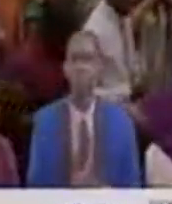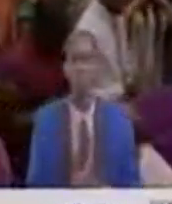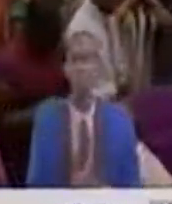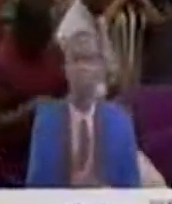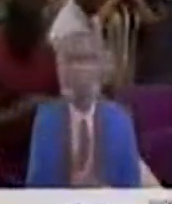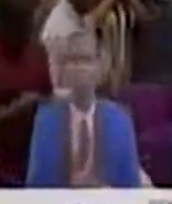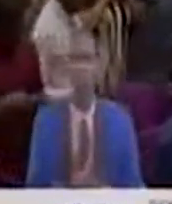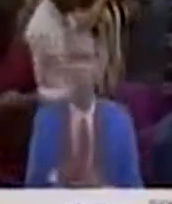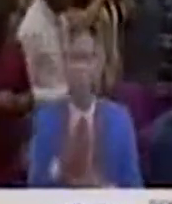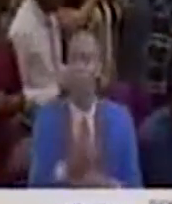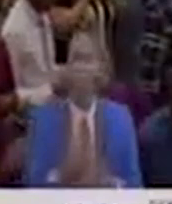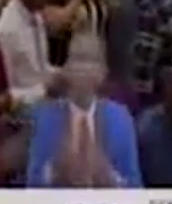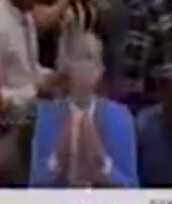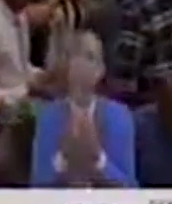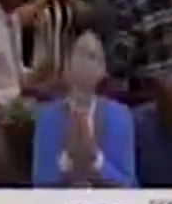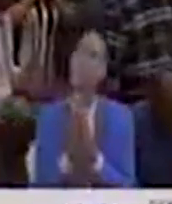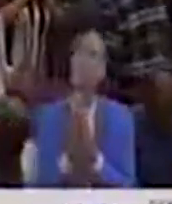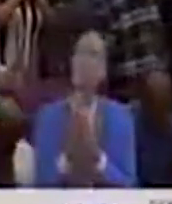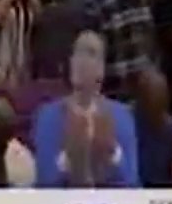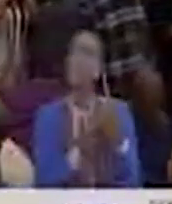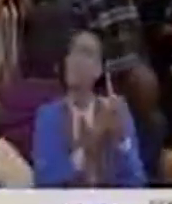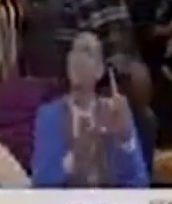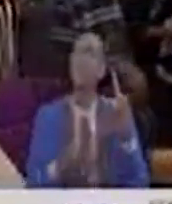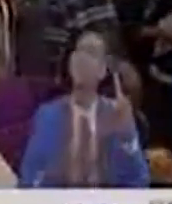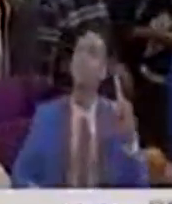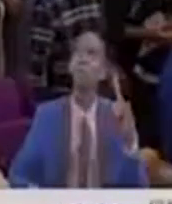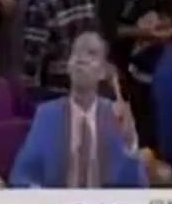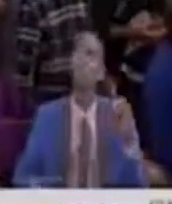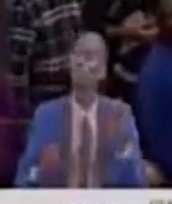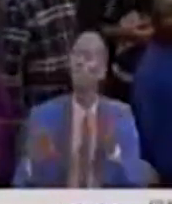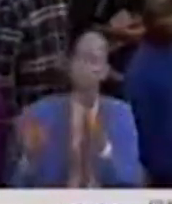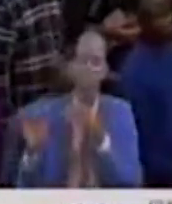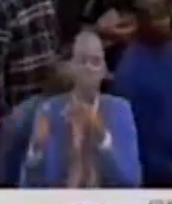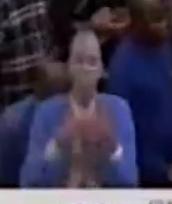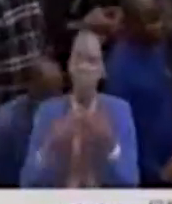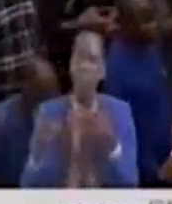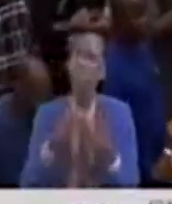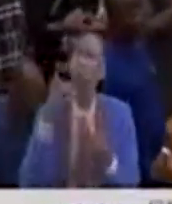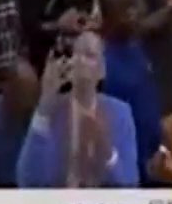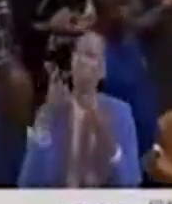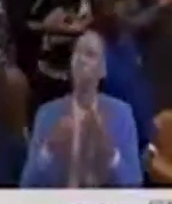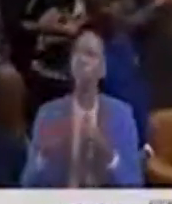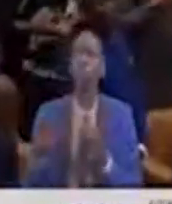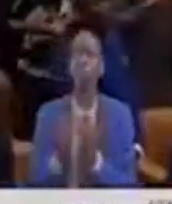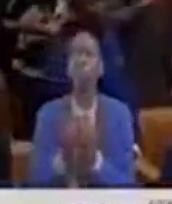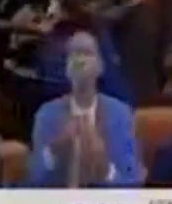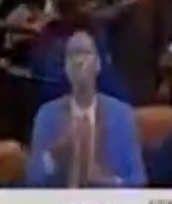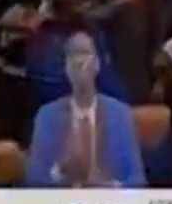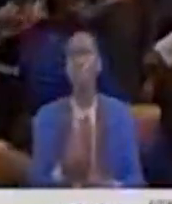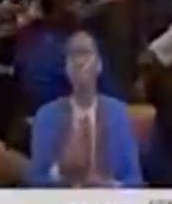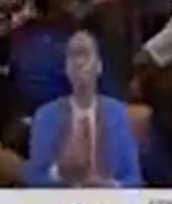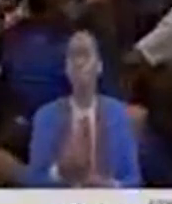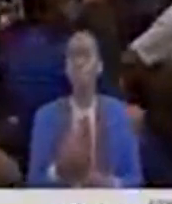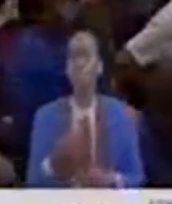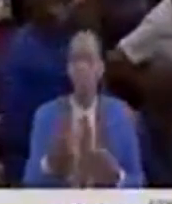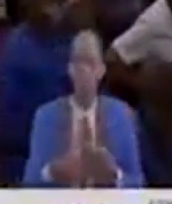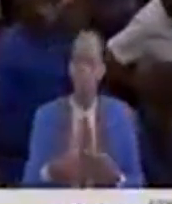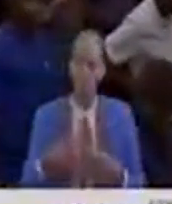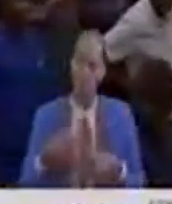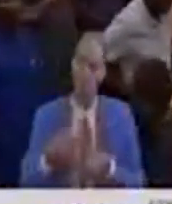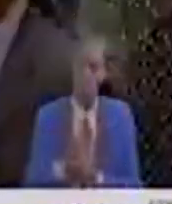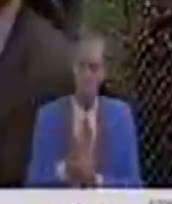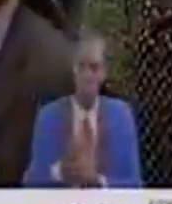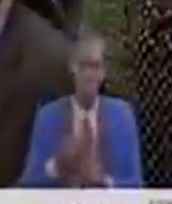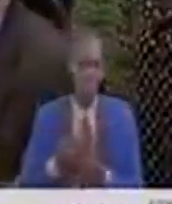And say, Lord, do whatever you have to do to make me holy,